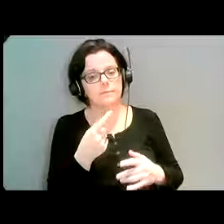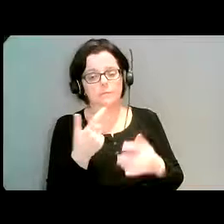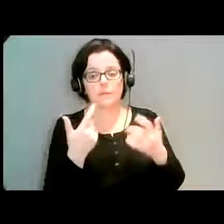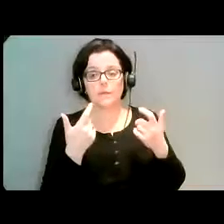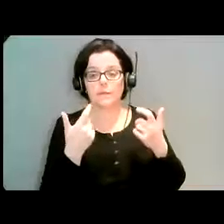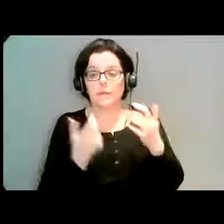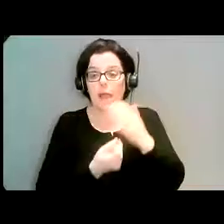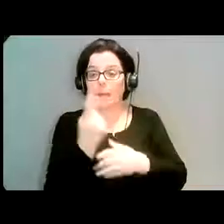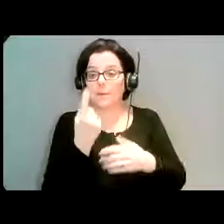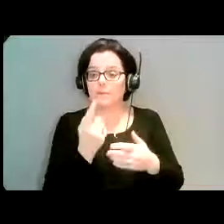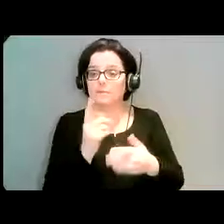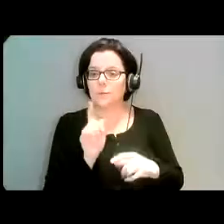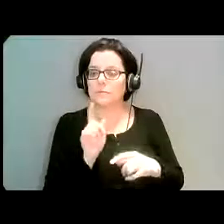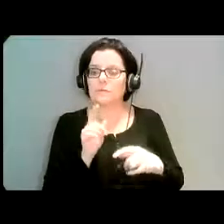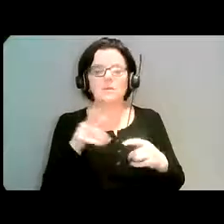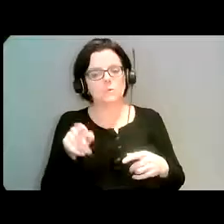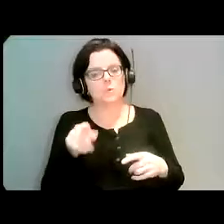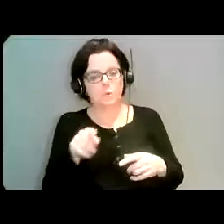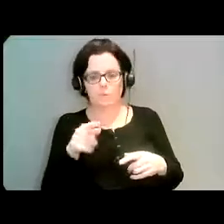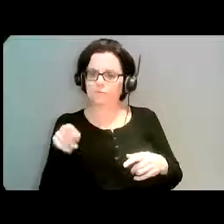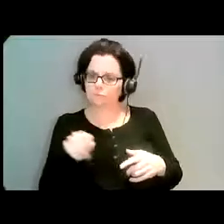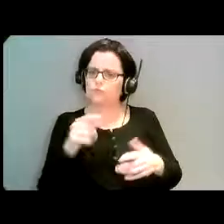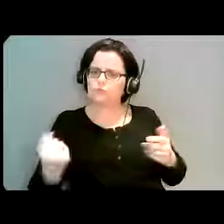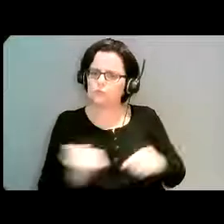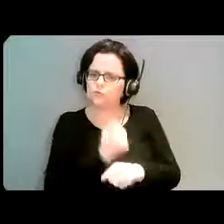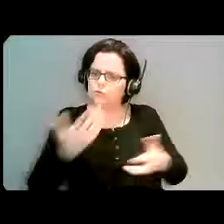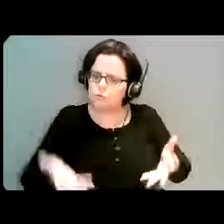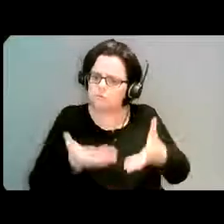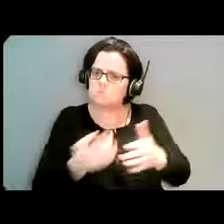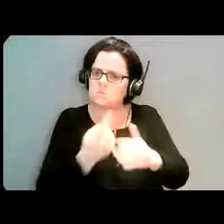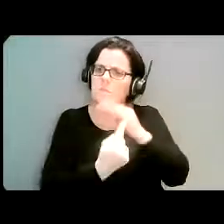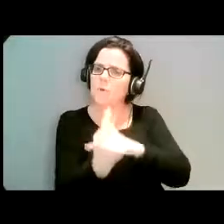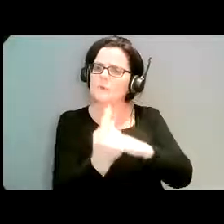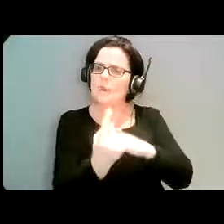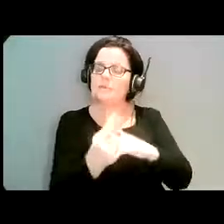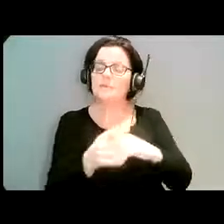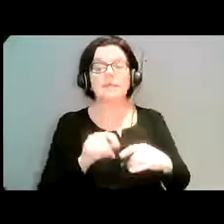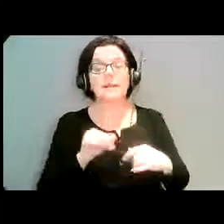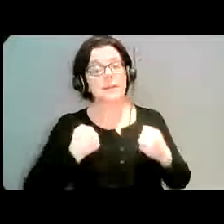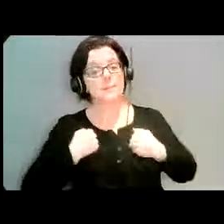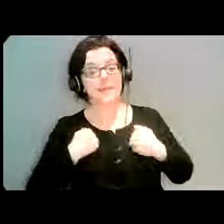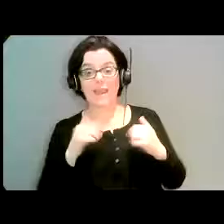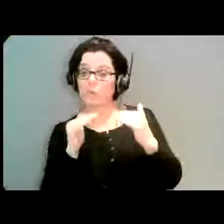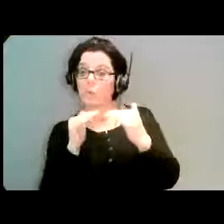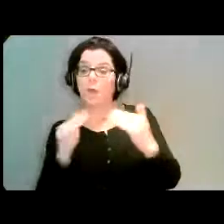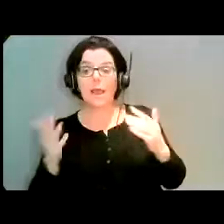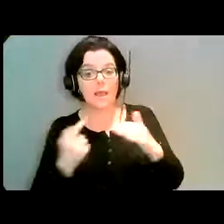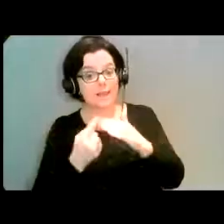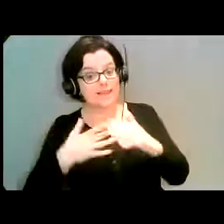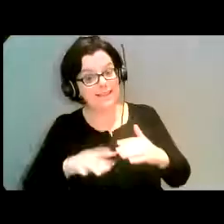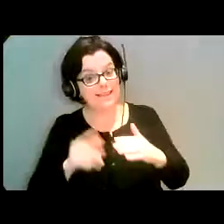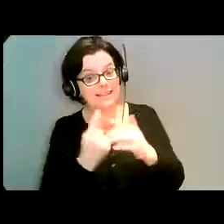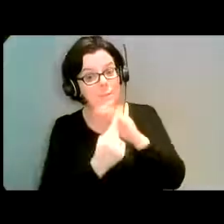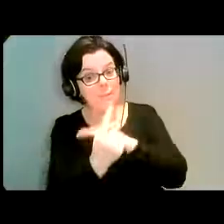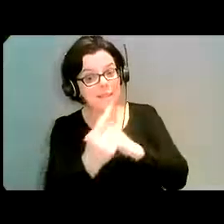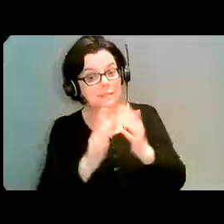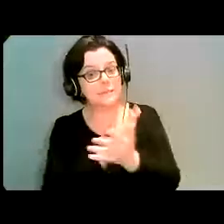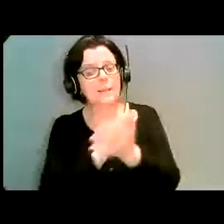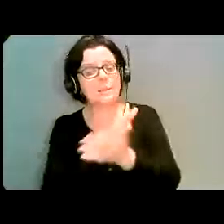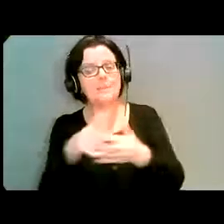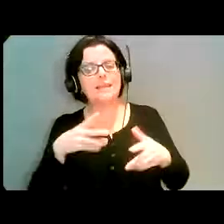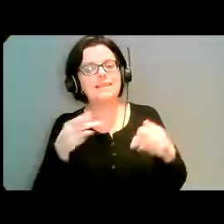say you have a need to become more independent, and to meet this need, we will cut your support.